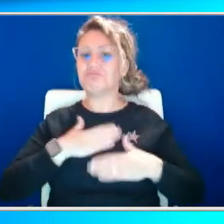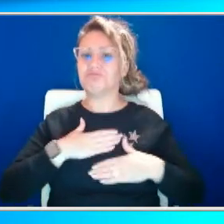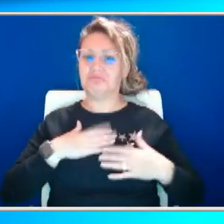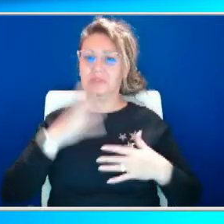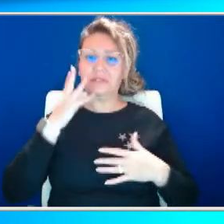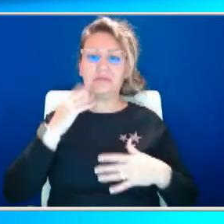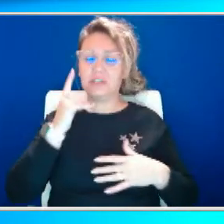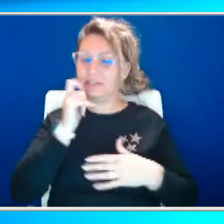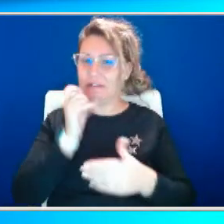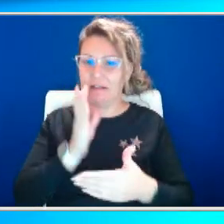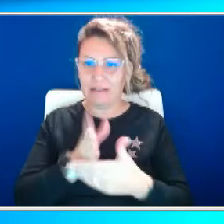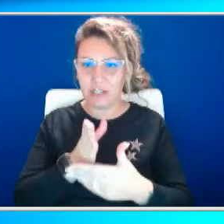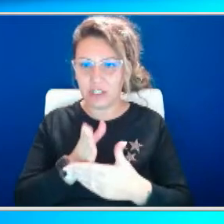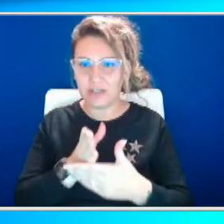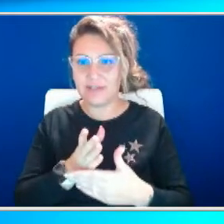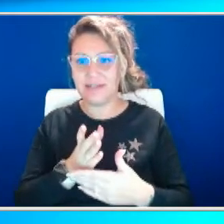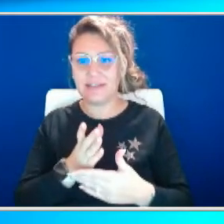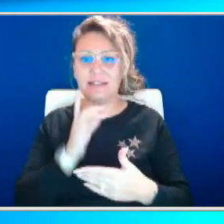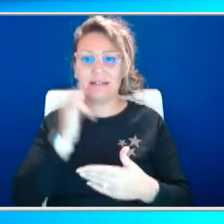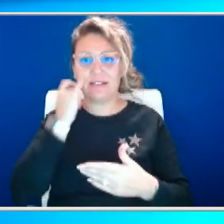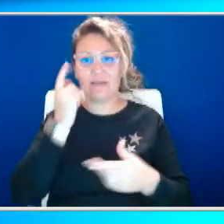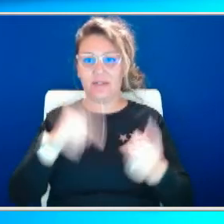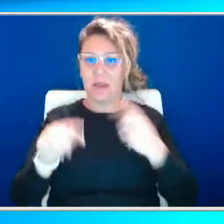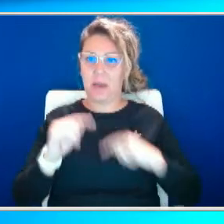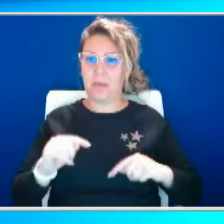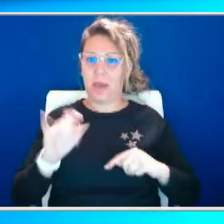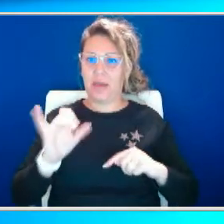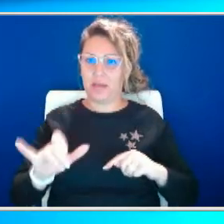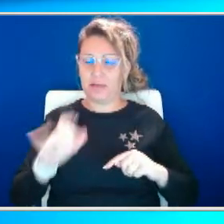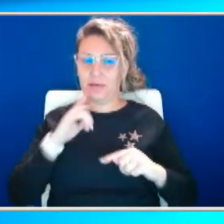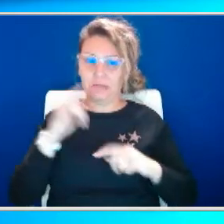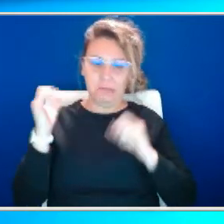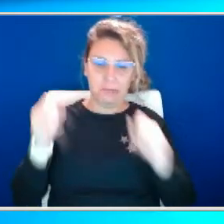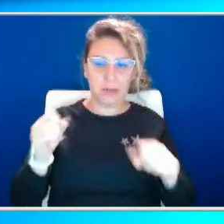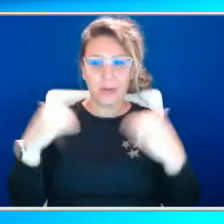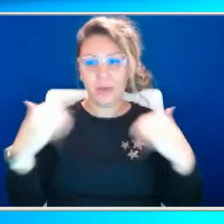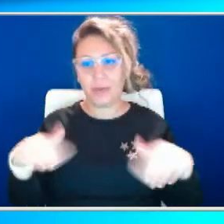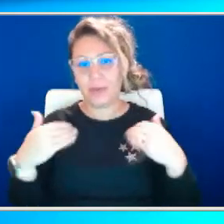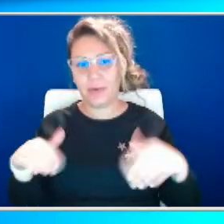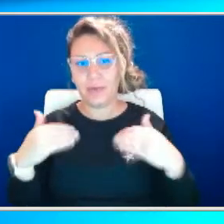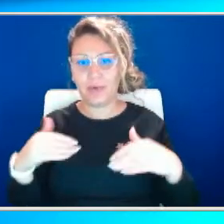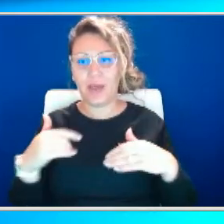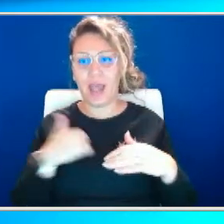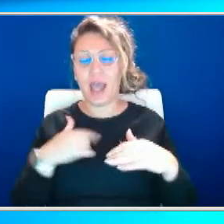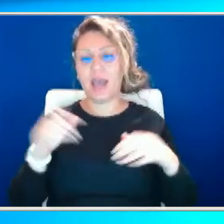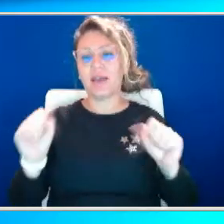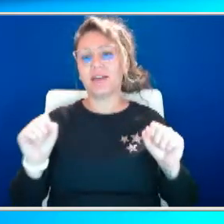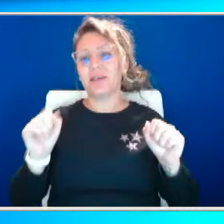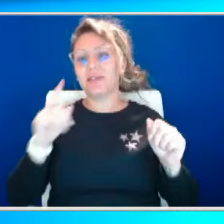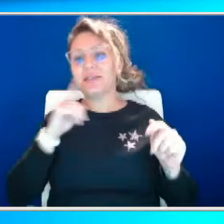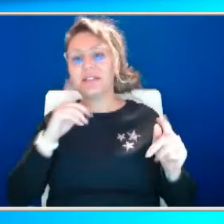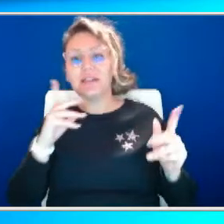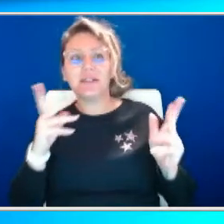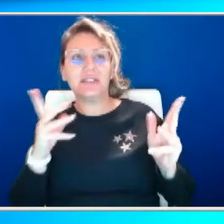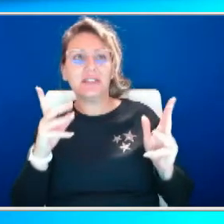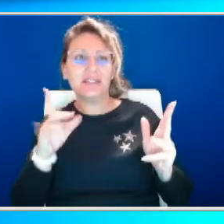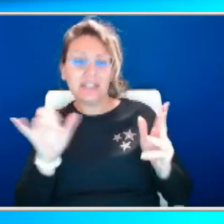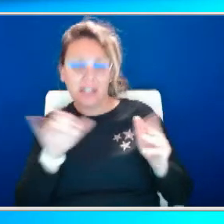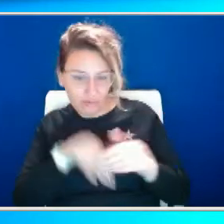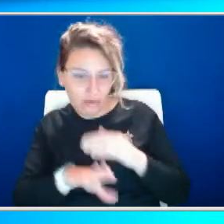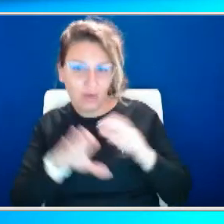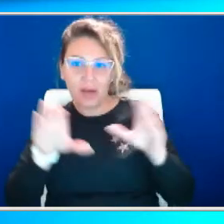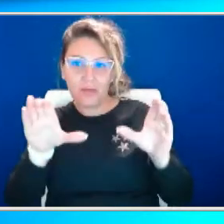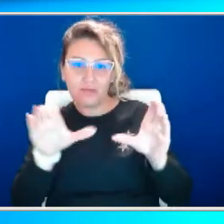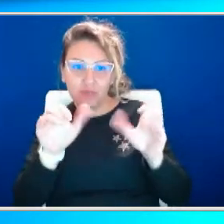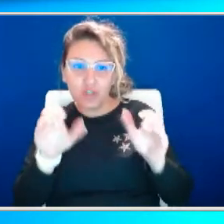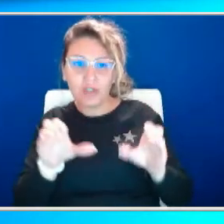irritating. If it's kind of, they come back and say, it's pretty intense. And it's, again, I can make an analogy to like a massage. You go in for a massage and you're just pushing